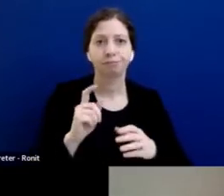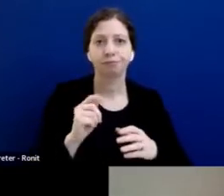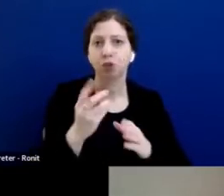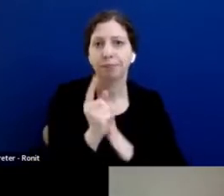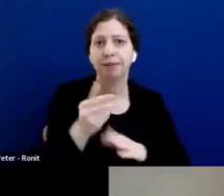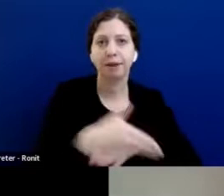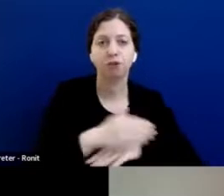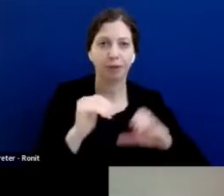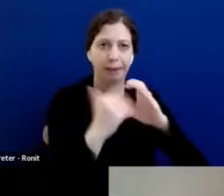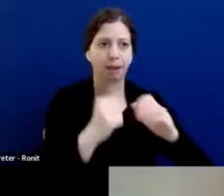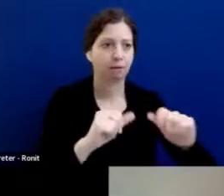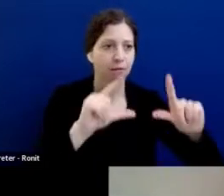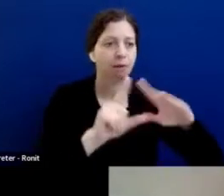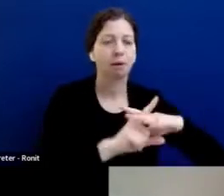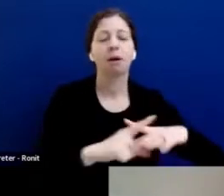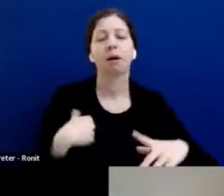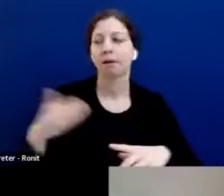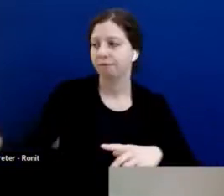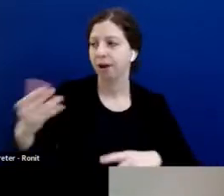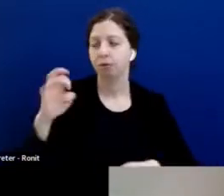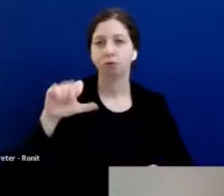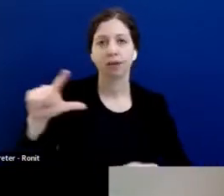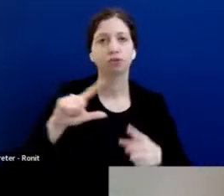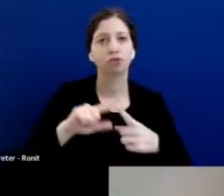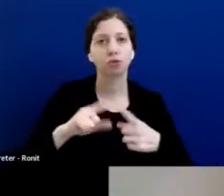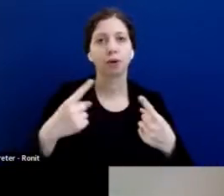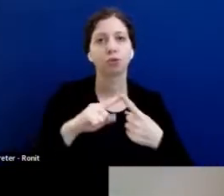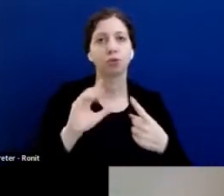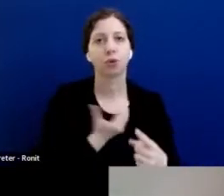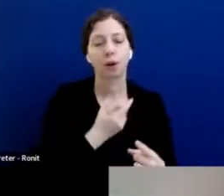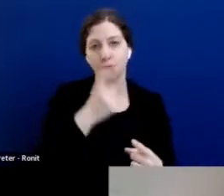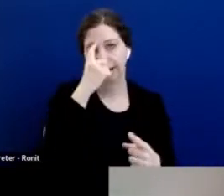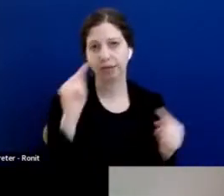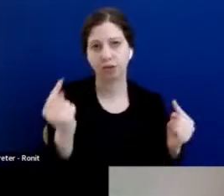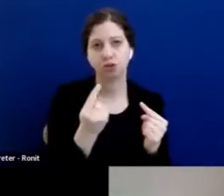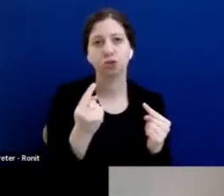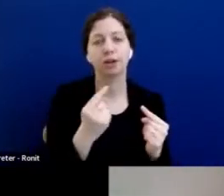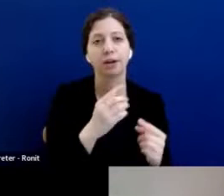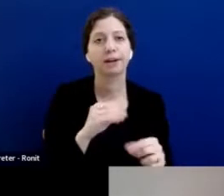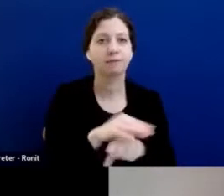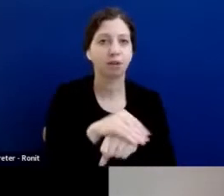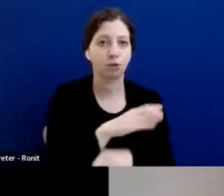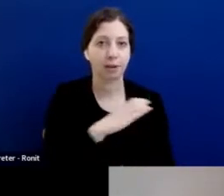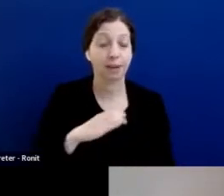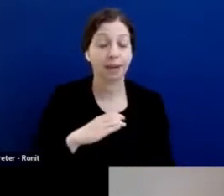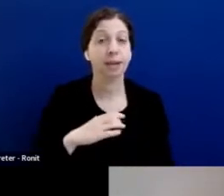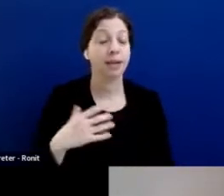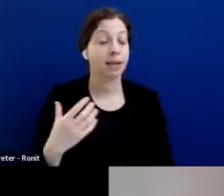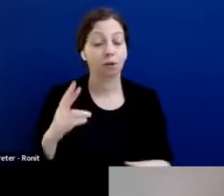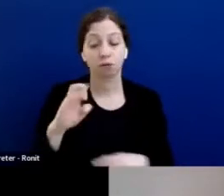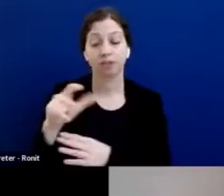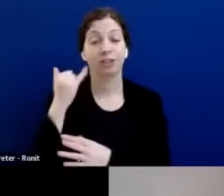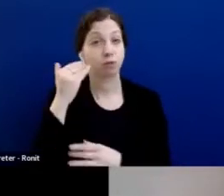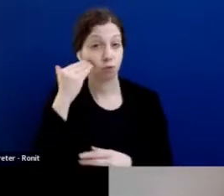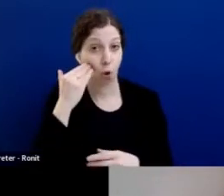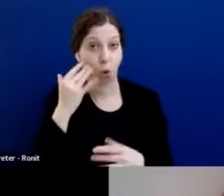to Rachel and invited her to join our Ohio Brain Injury Advisory Committee. Enthusiastically, and if you know Rachel, you